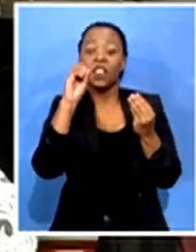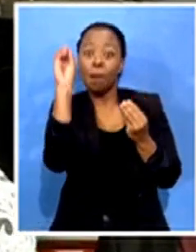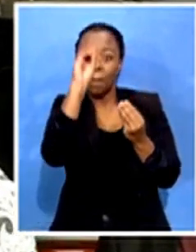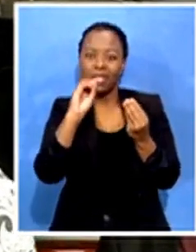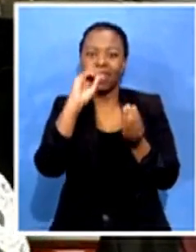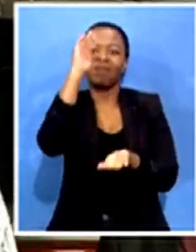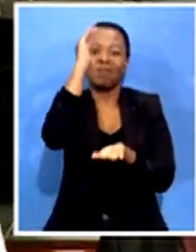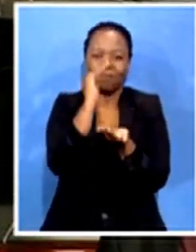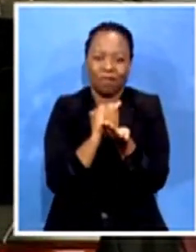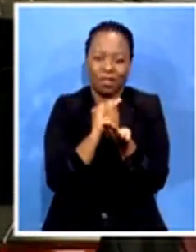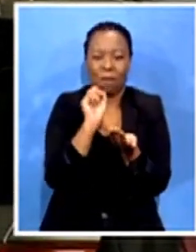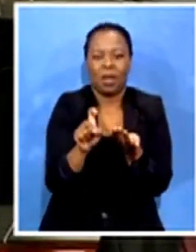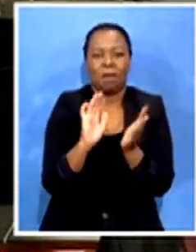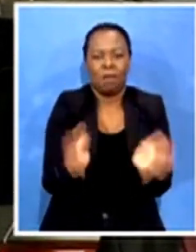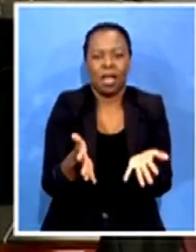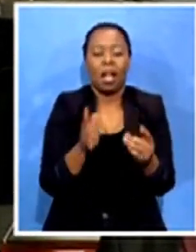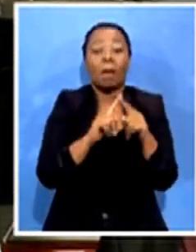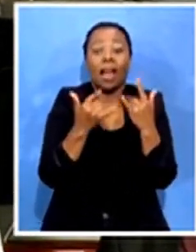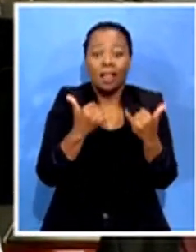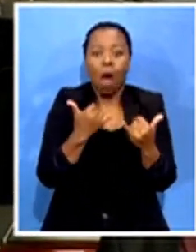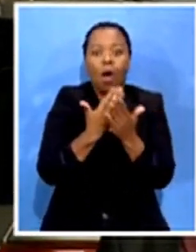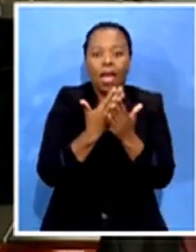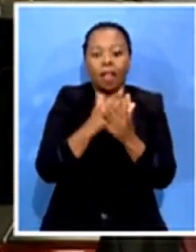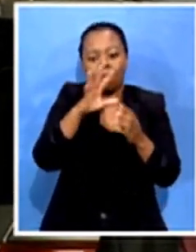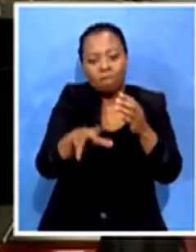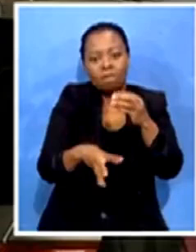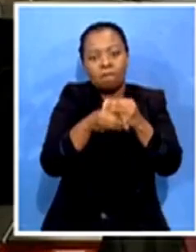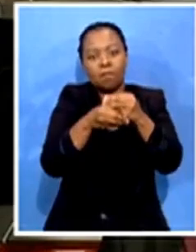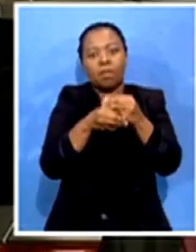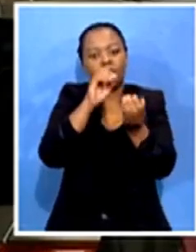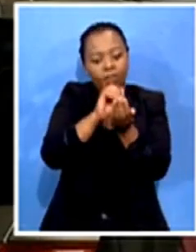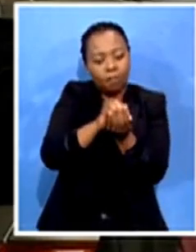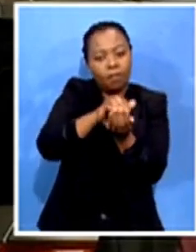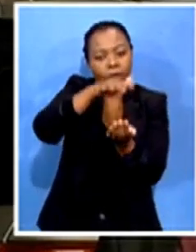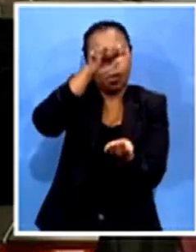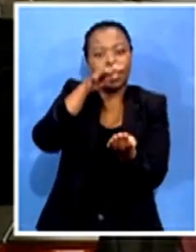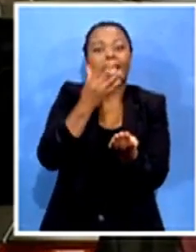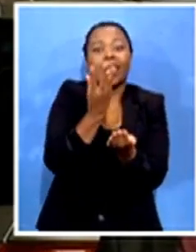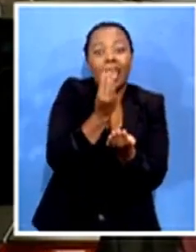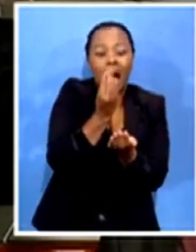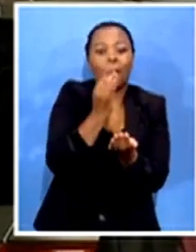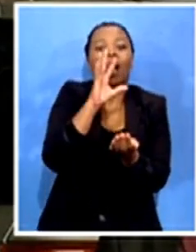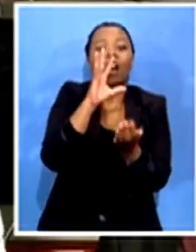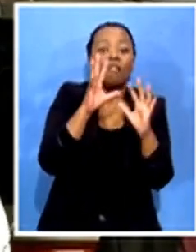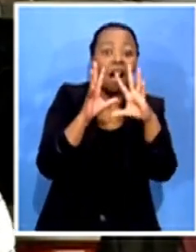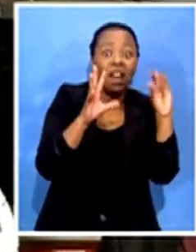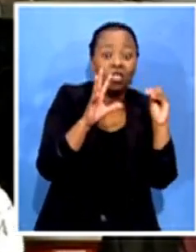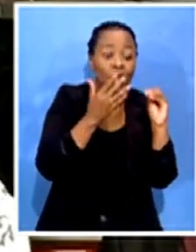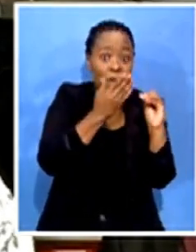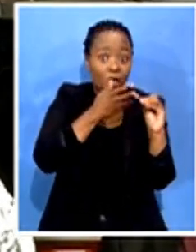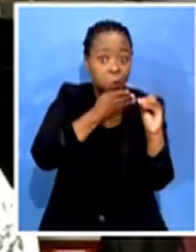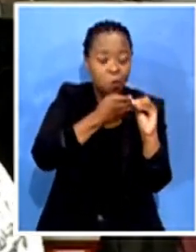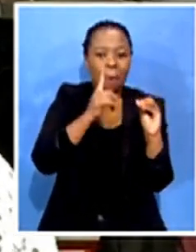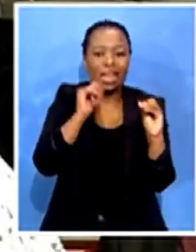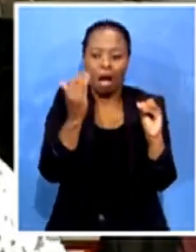increase Nasrec by another 500 and another 500. So that's what we are going to be. Nasrec is not